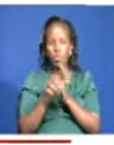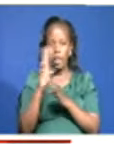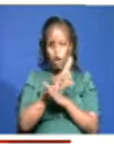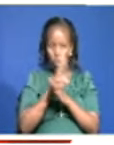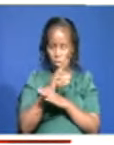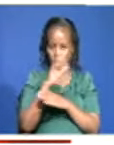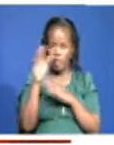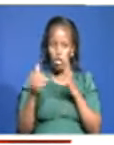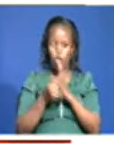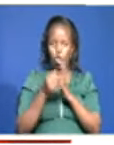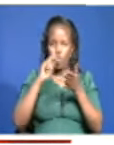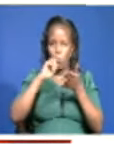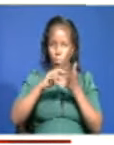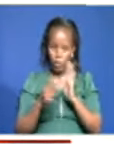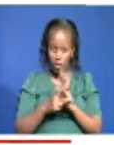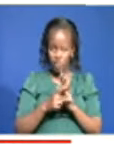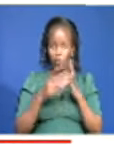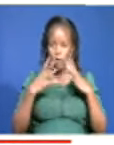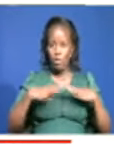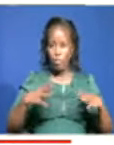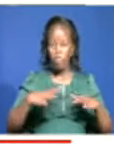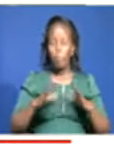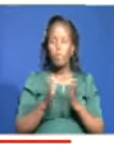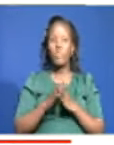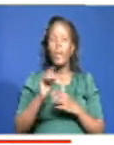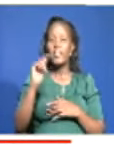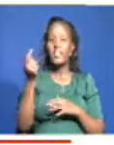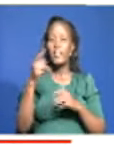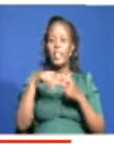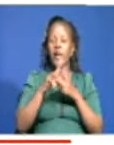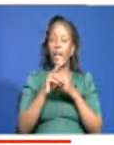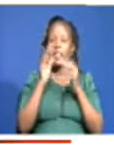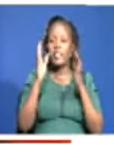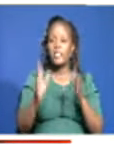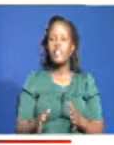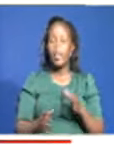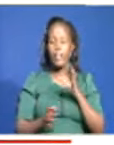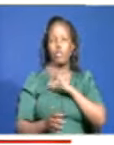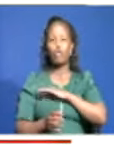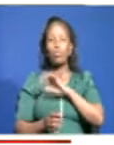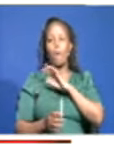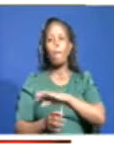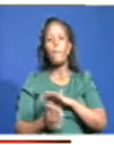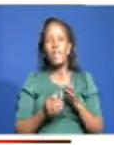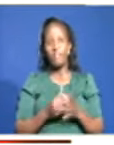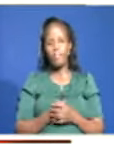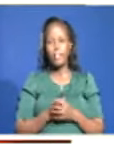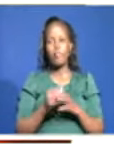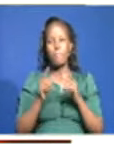ensure that Kenyan engineering firms benefit from Kenyan projects. Two, engineers who are